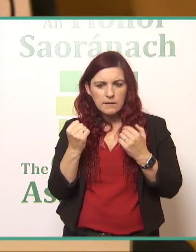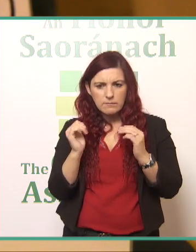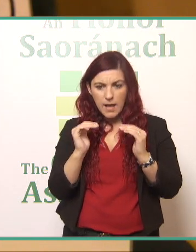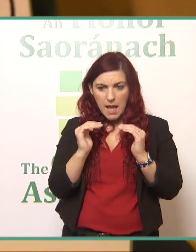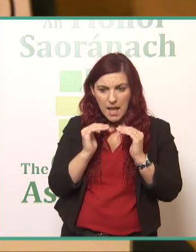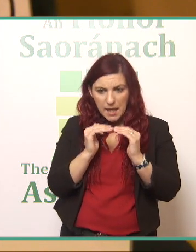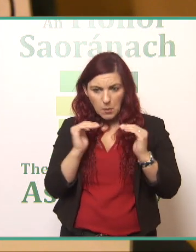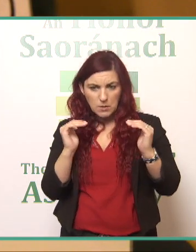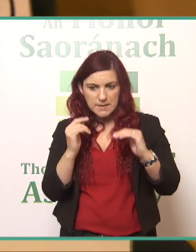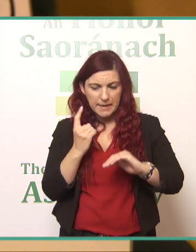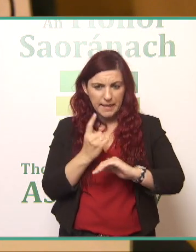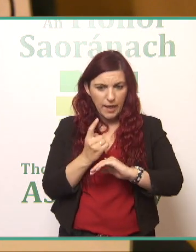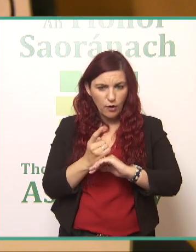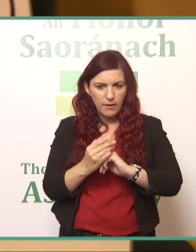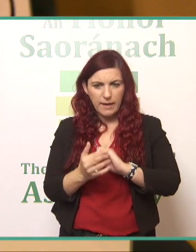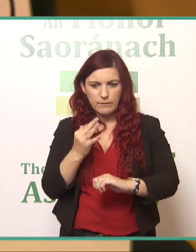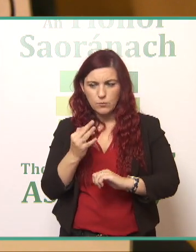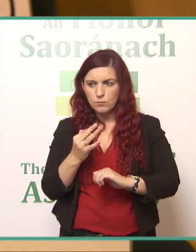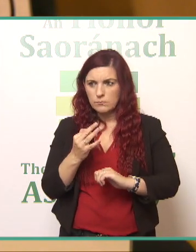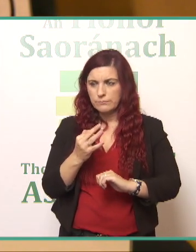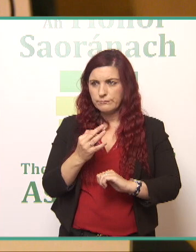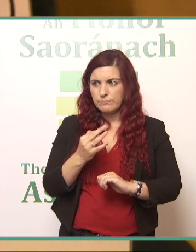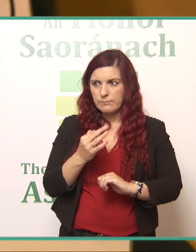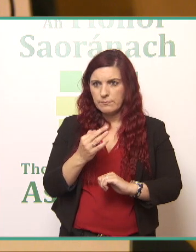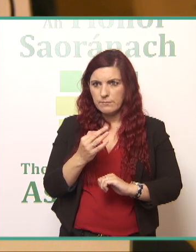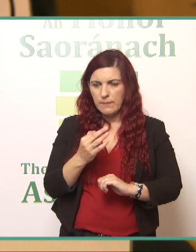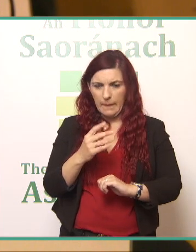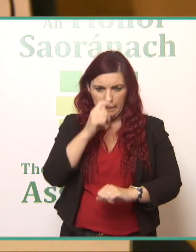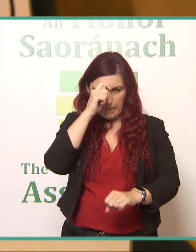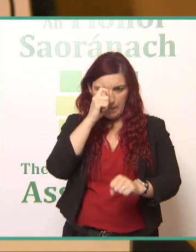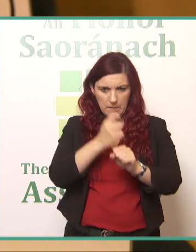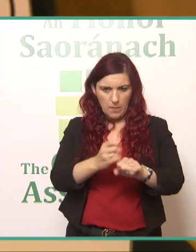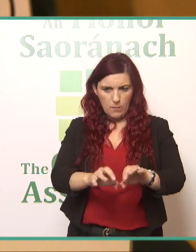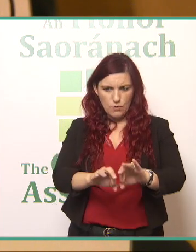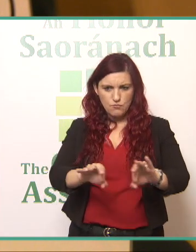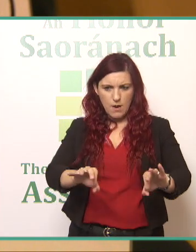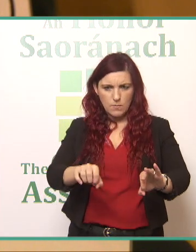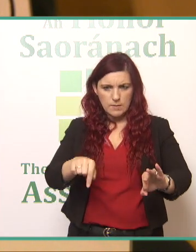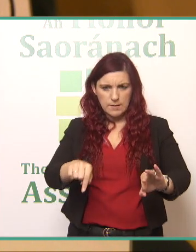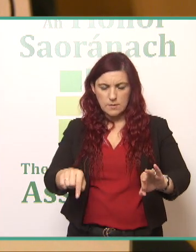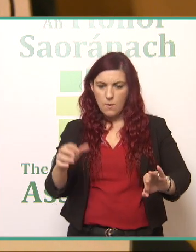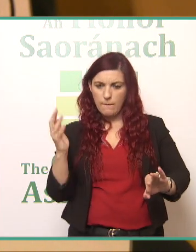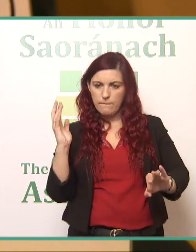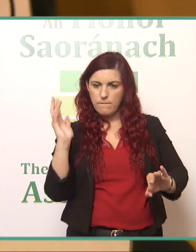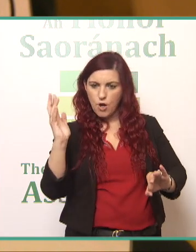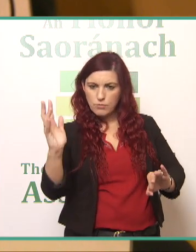between growing in regards to grants with regard to forests which are